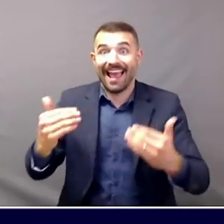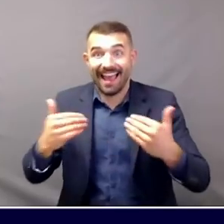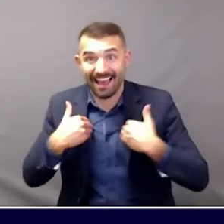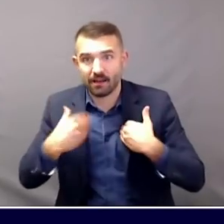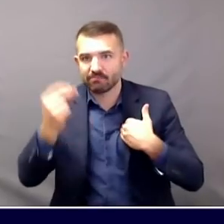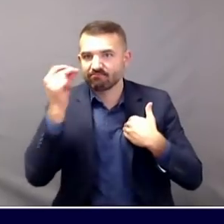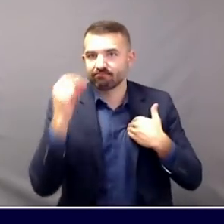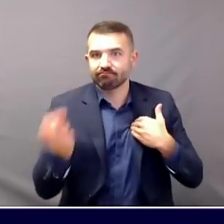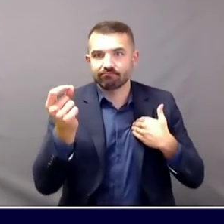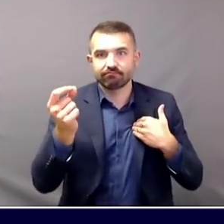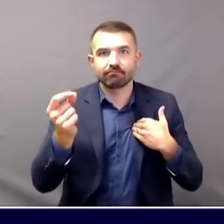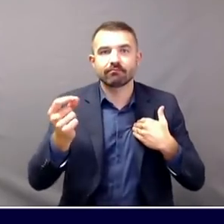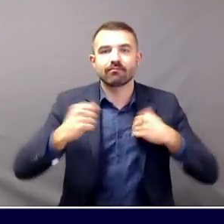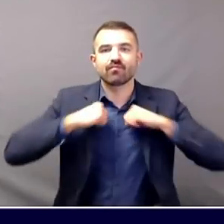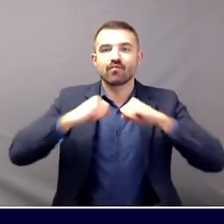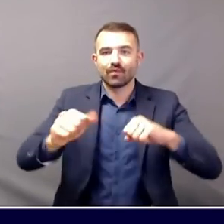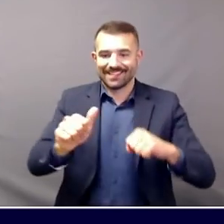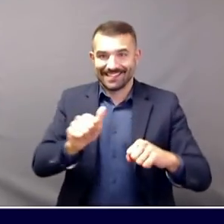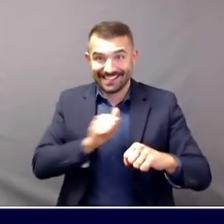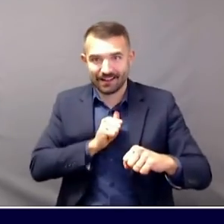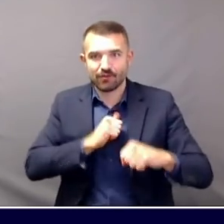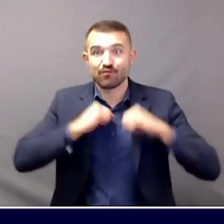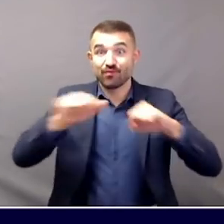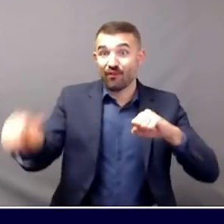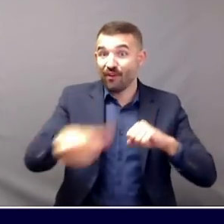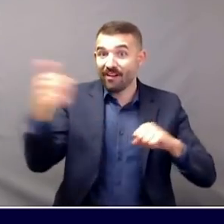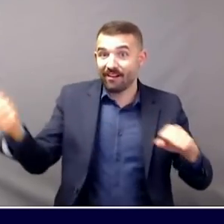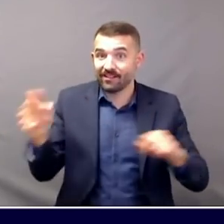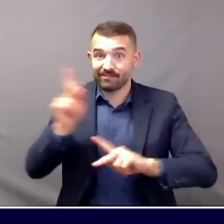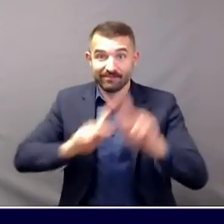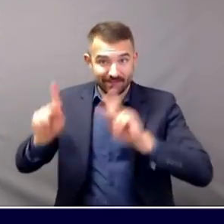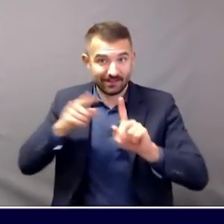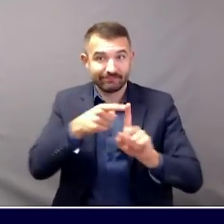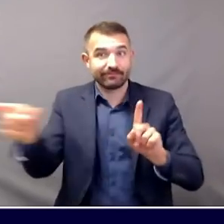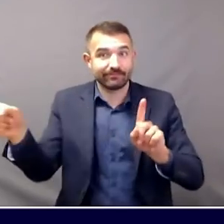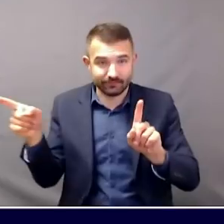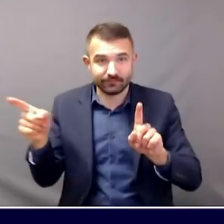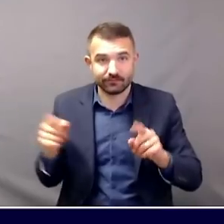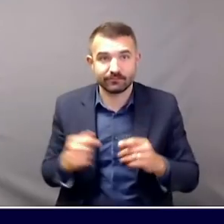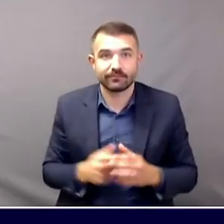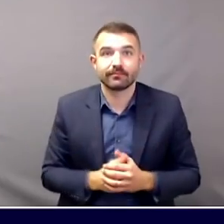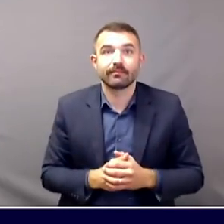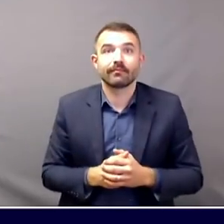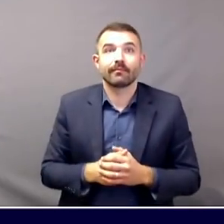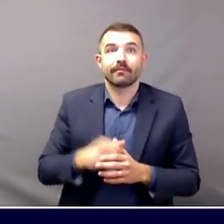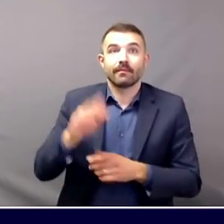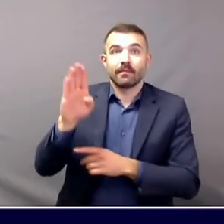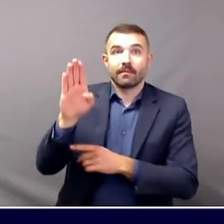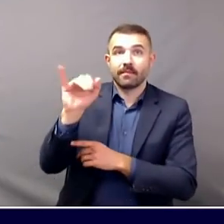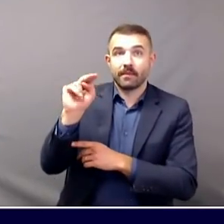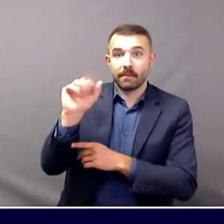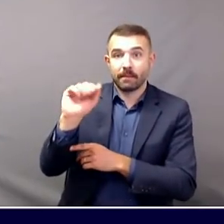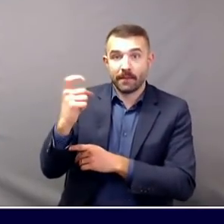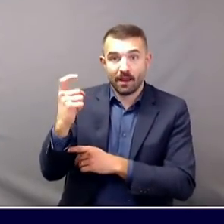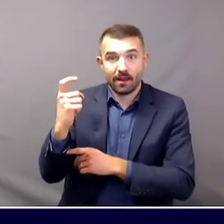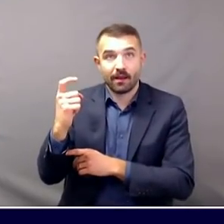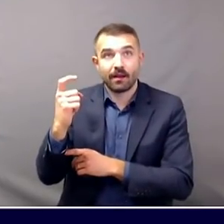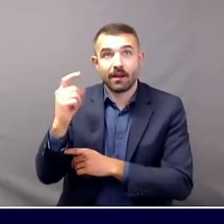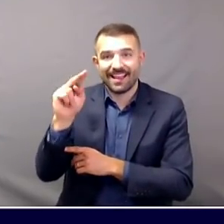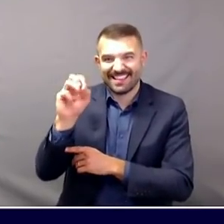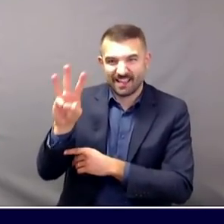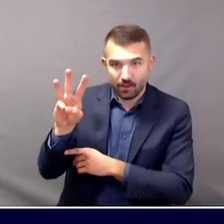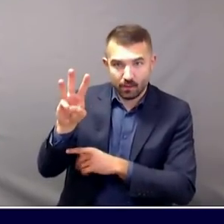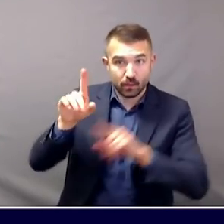as we continue our fight against this virus. The Buy Next Now test has been authorized by the U.S. Food and